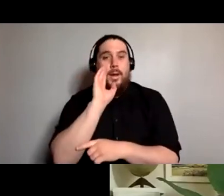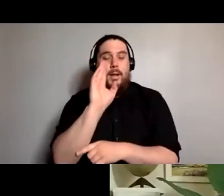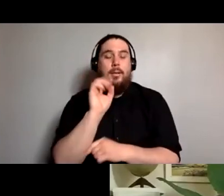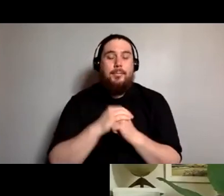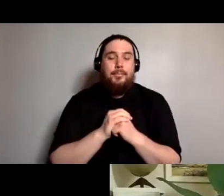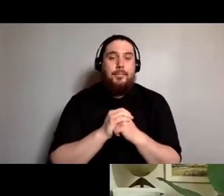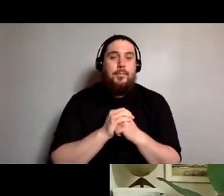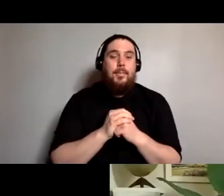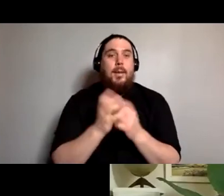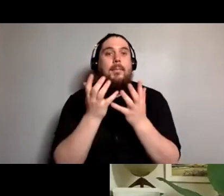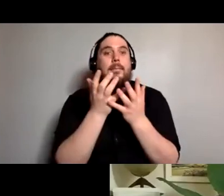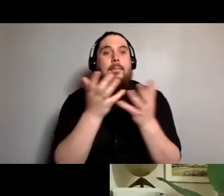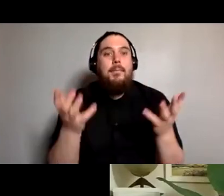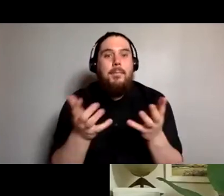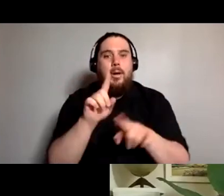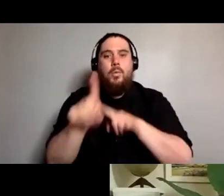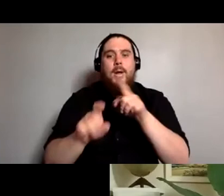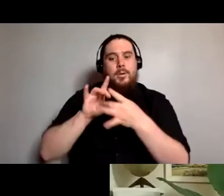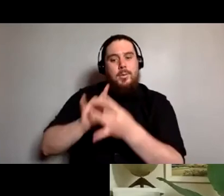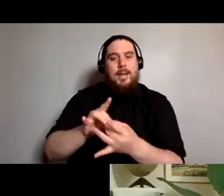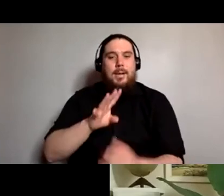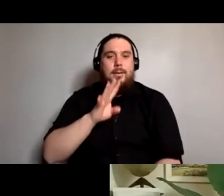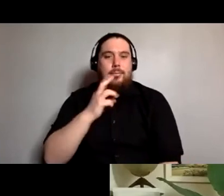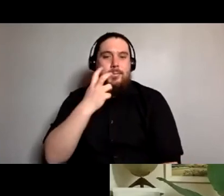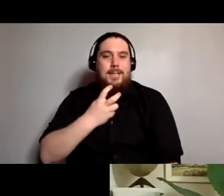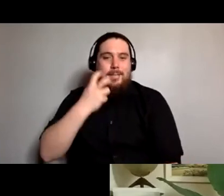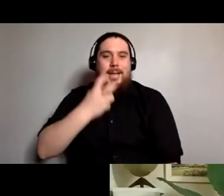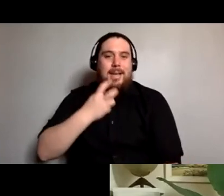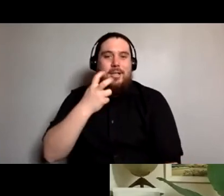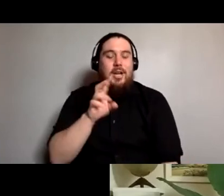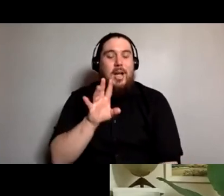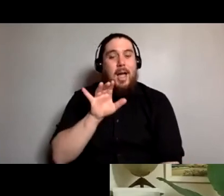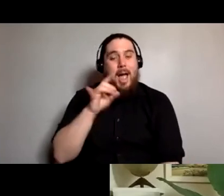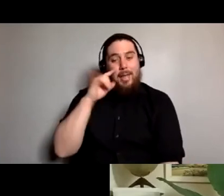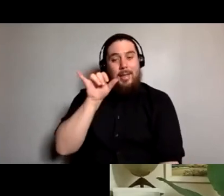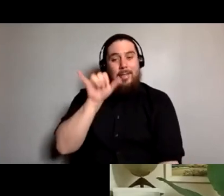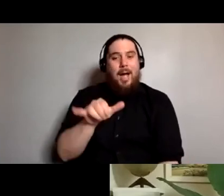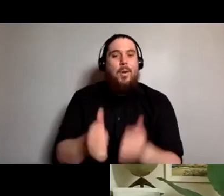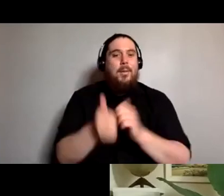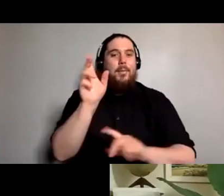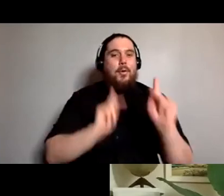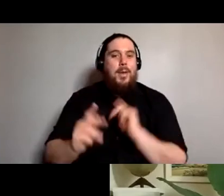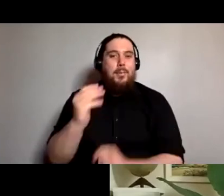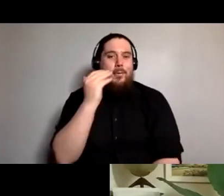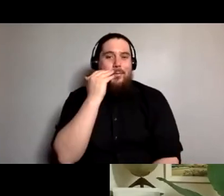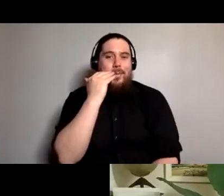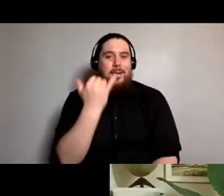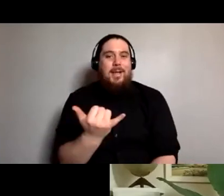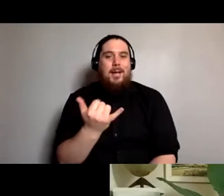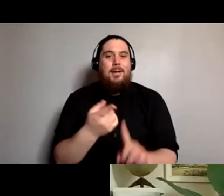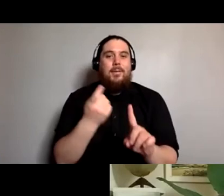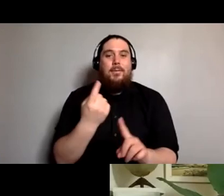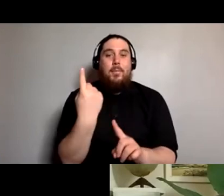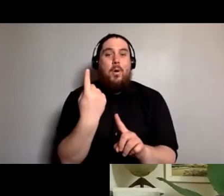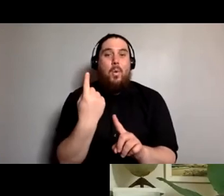a lot of questions on speech, because I think that's the one that most people are familiar with now. So there's one from one of the